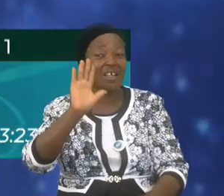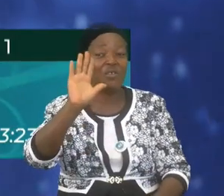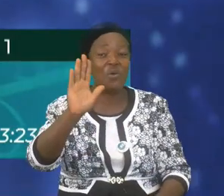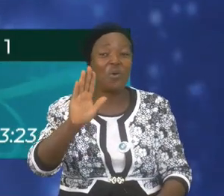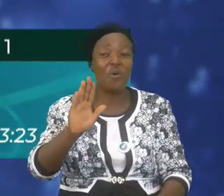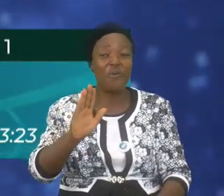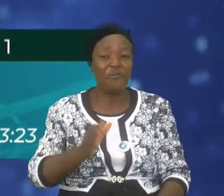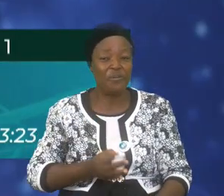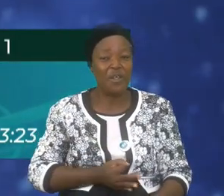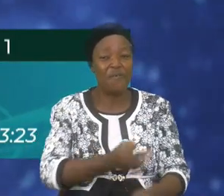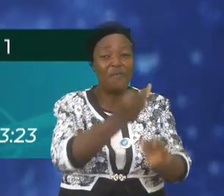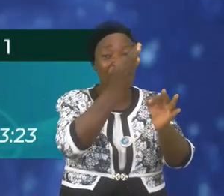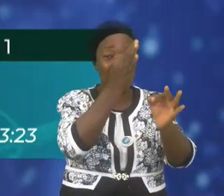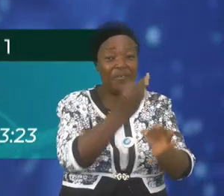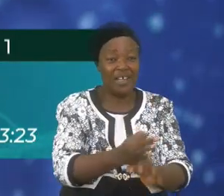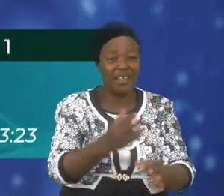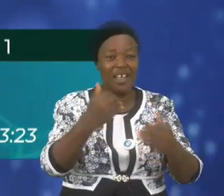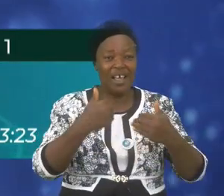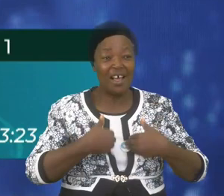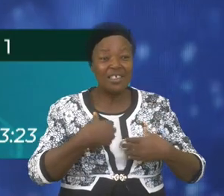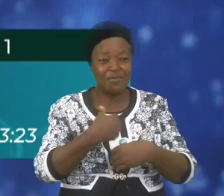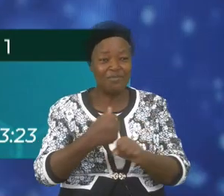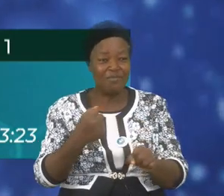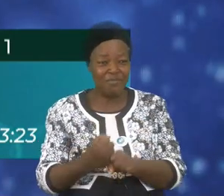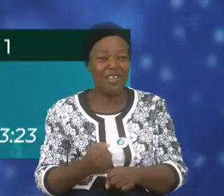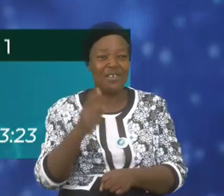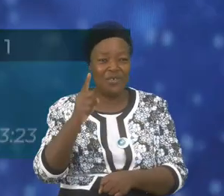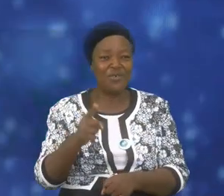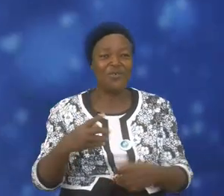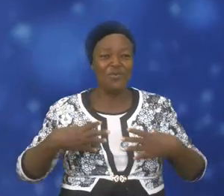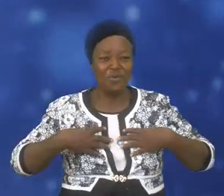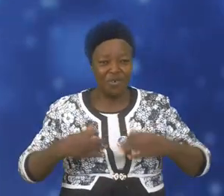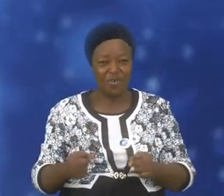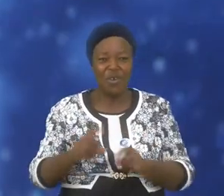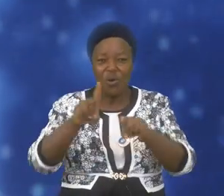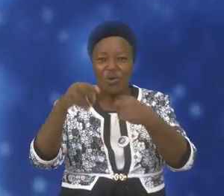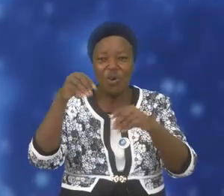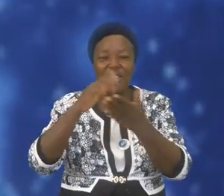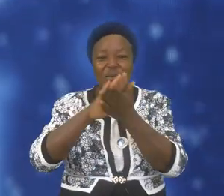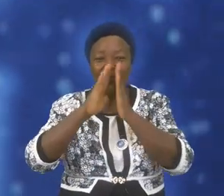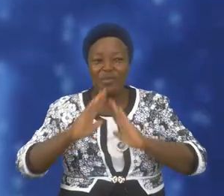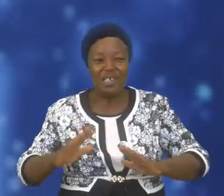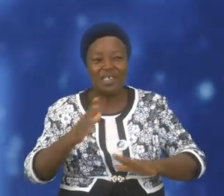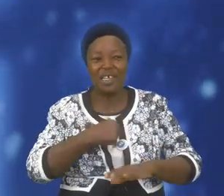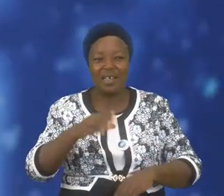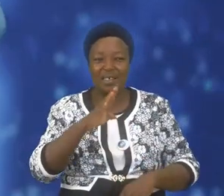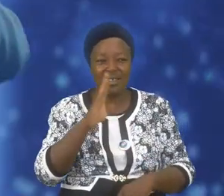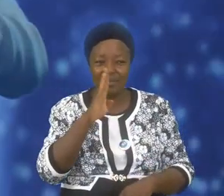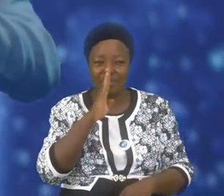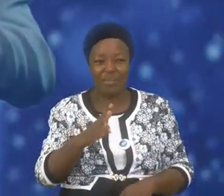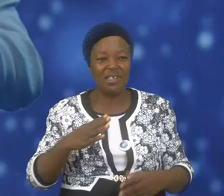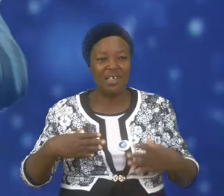be whole of thy plague. Fear went away. Faith came in.